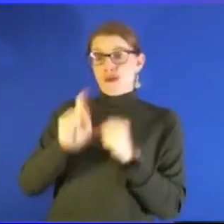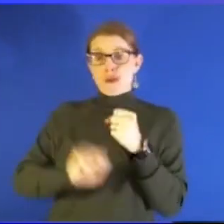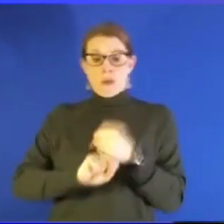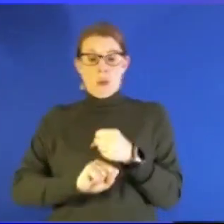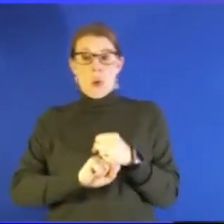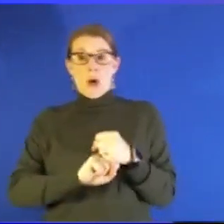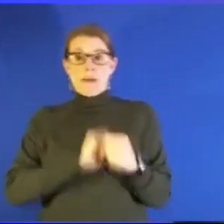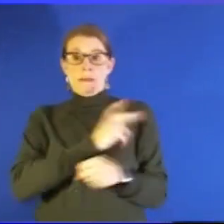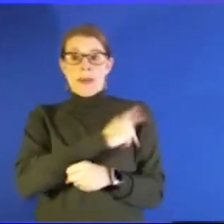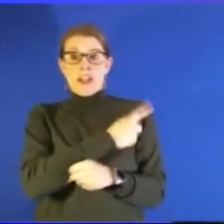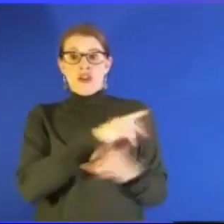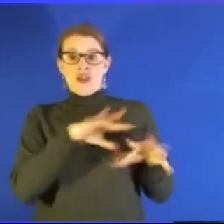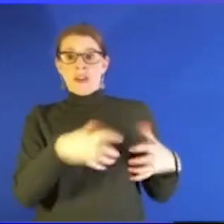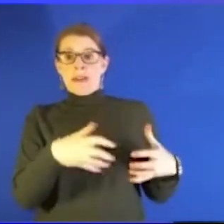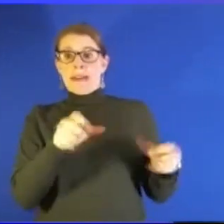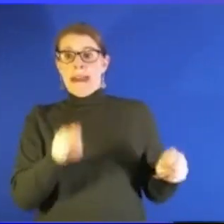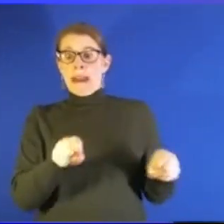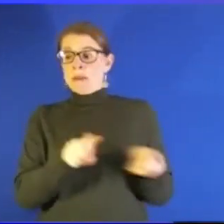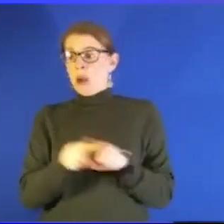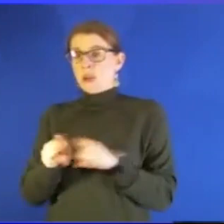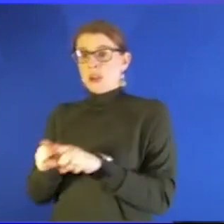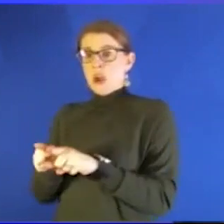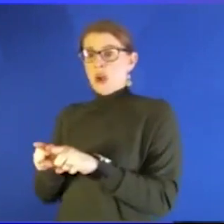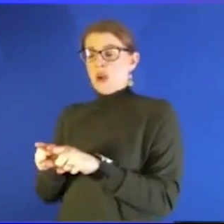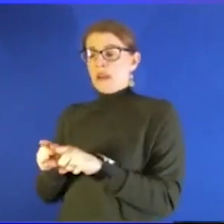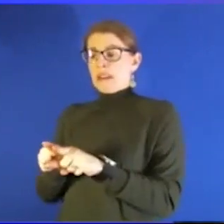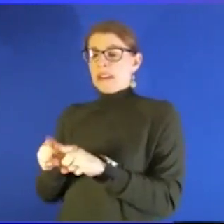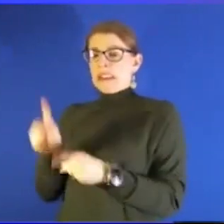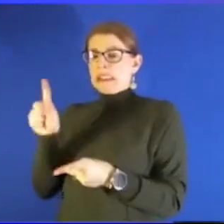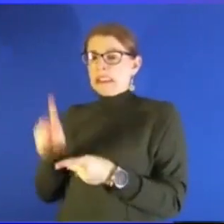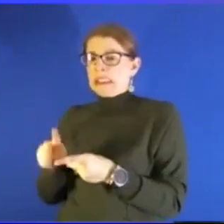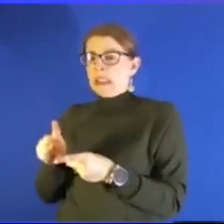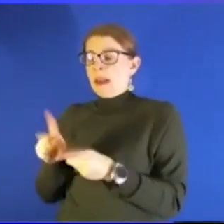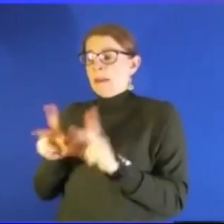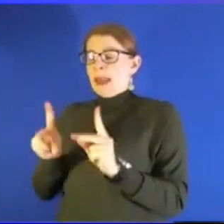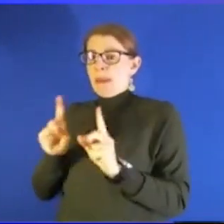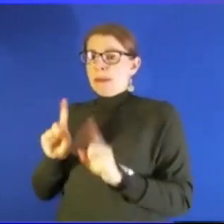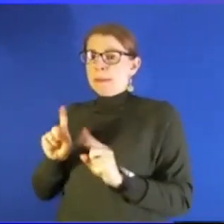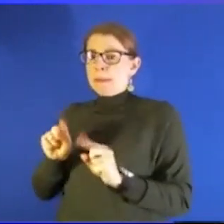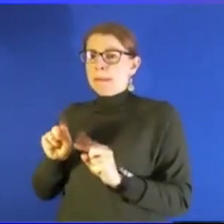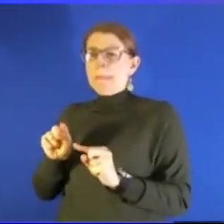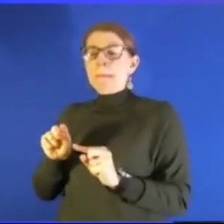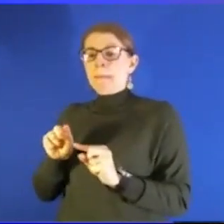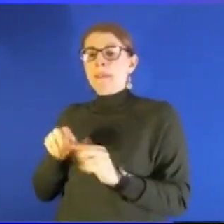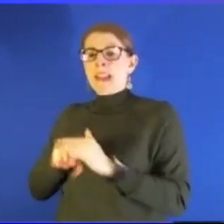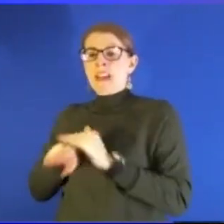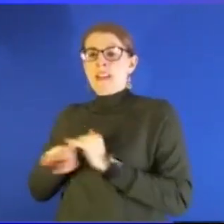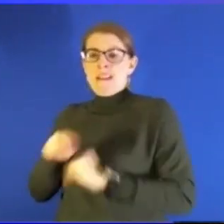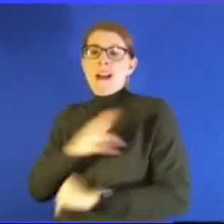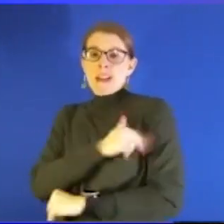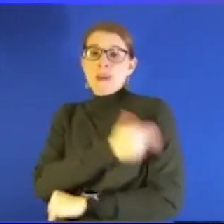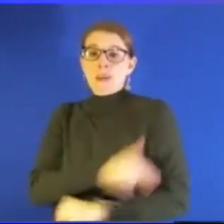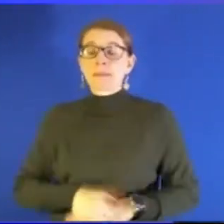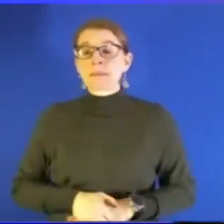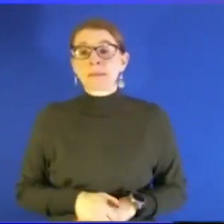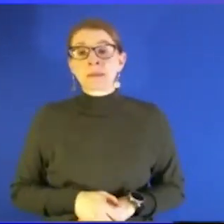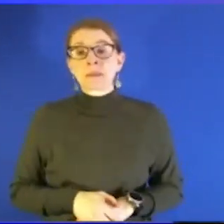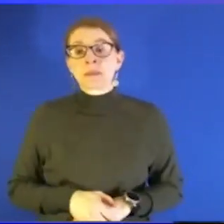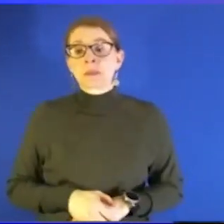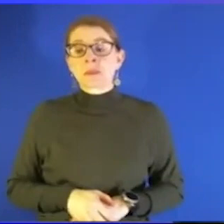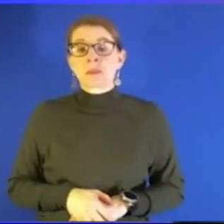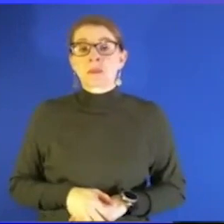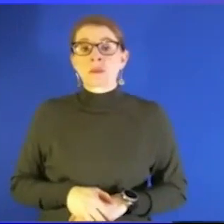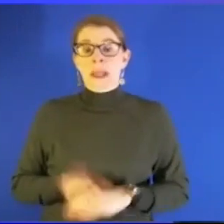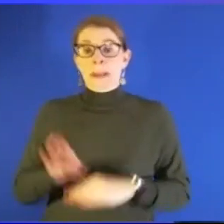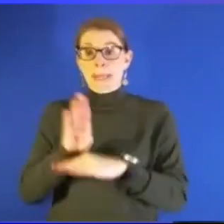but also have the least number of people inside the walls of our health system. So we're doing a lot of business virtually, and it's